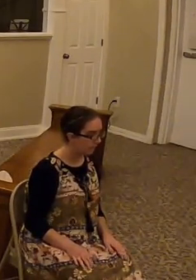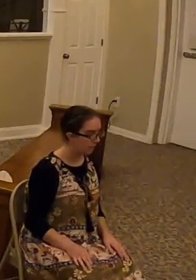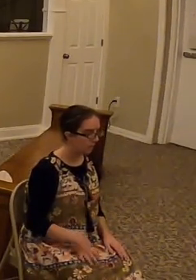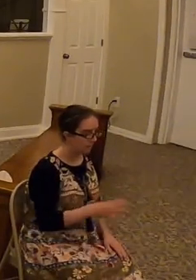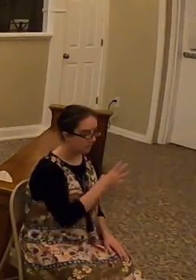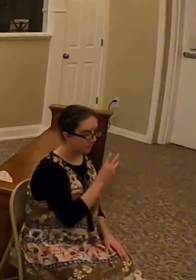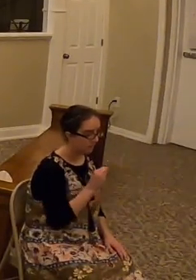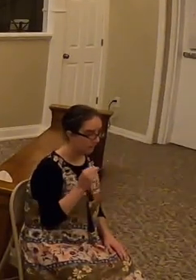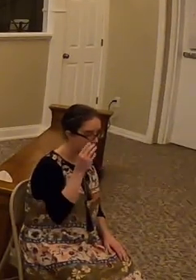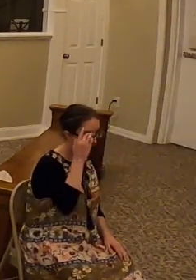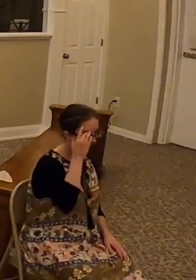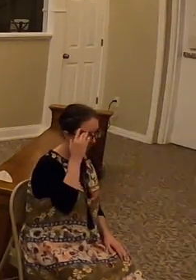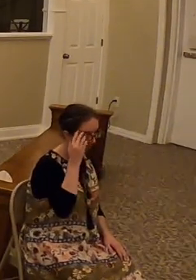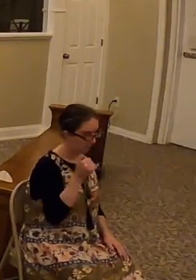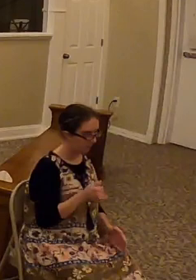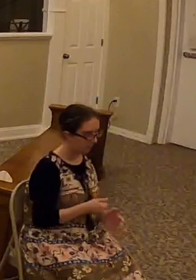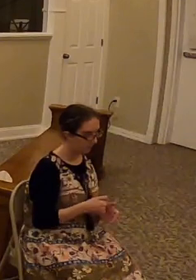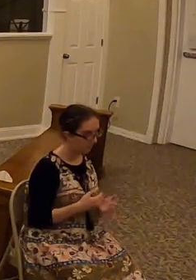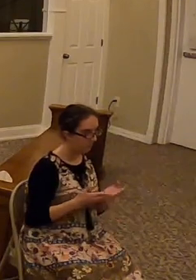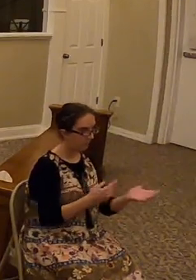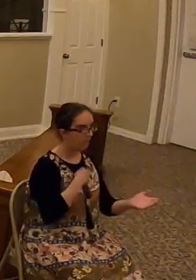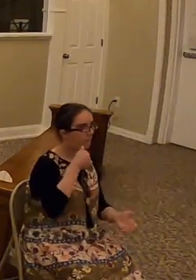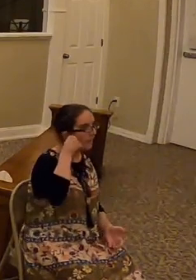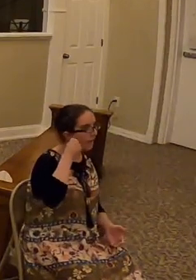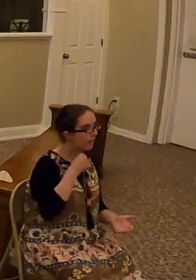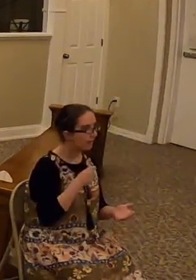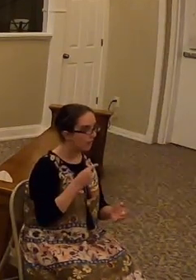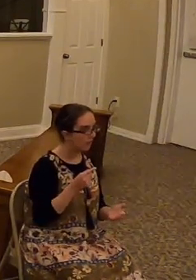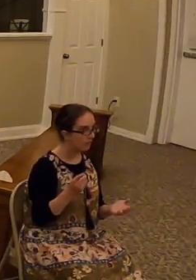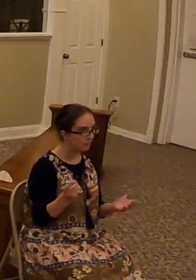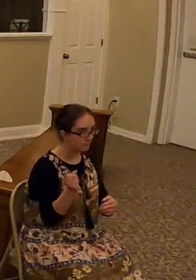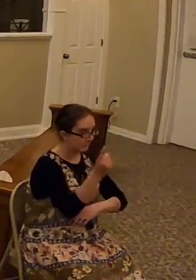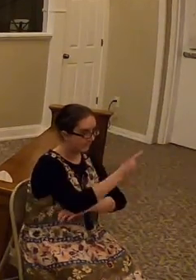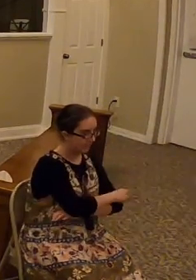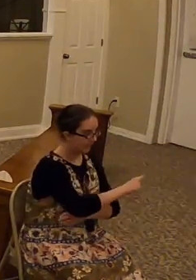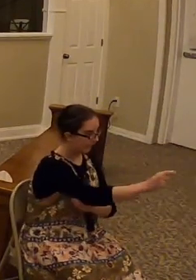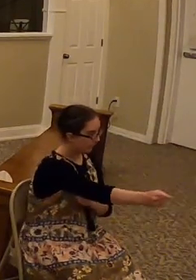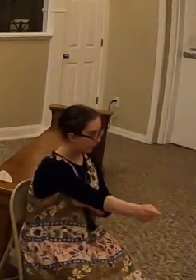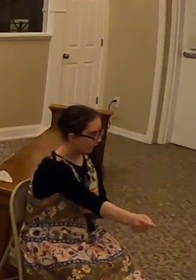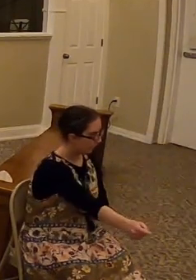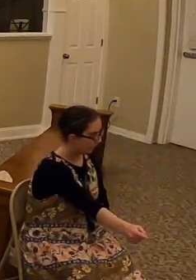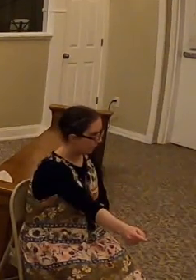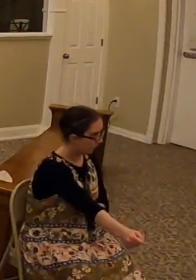Hallelujah. And they say, "Hey, give me a call sometime."